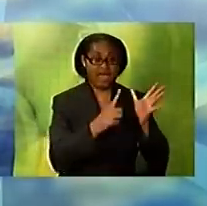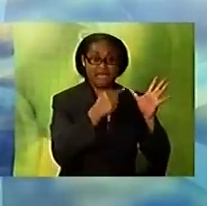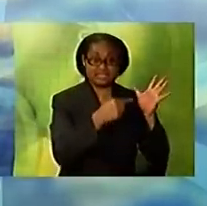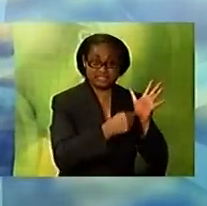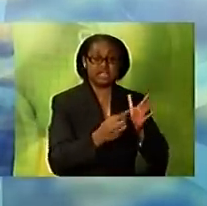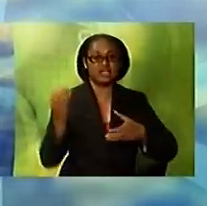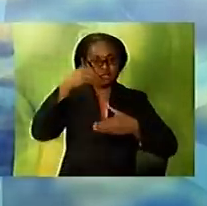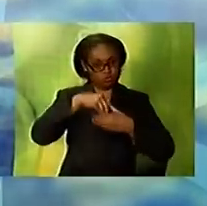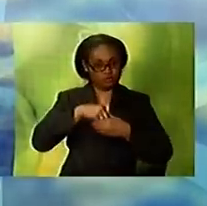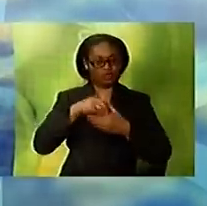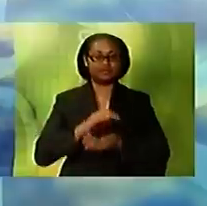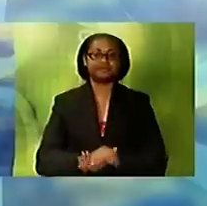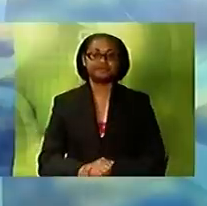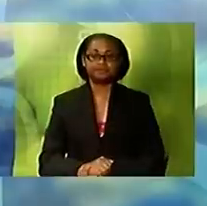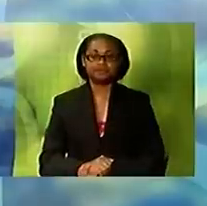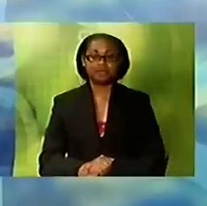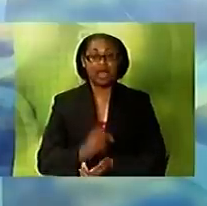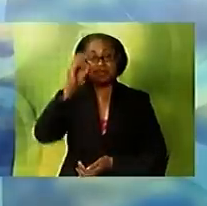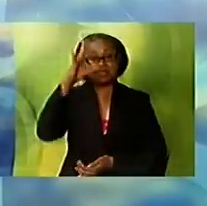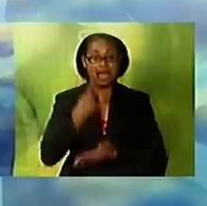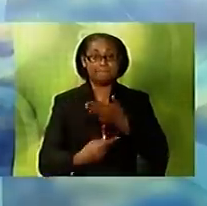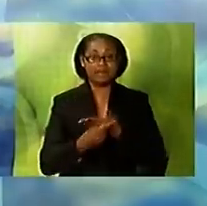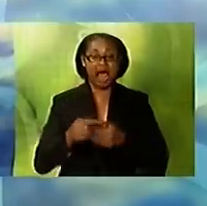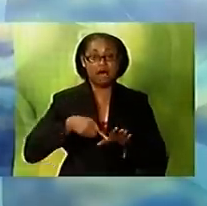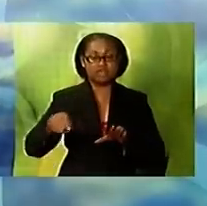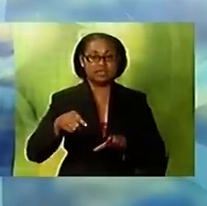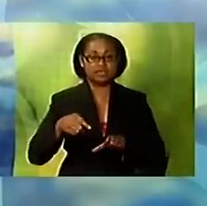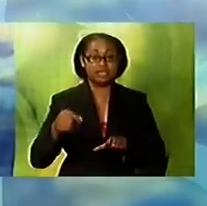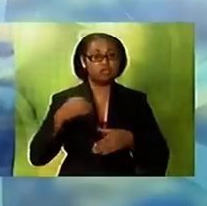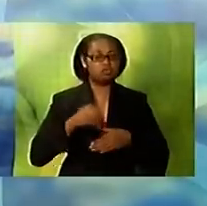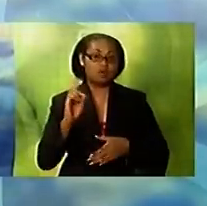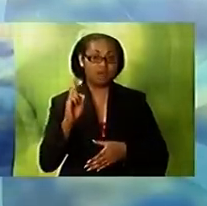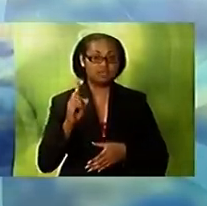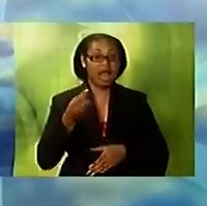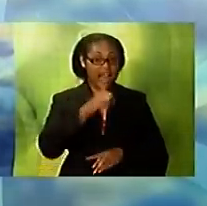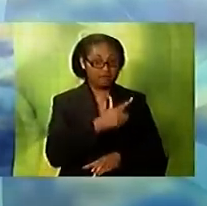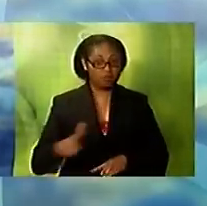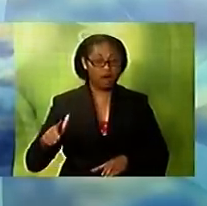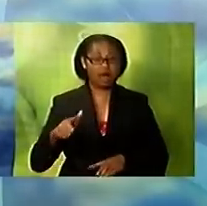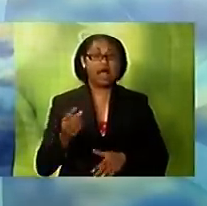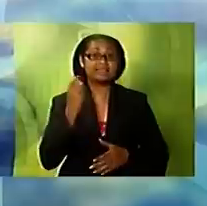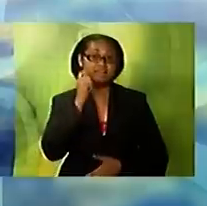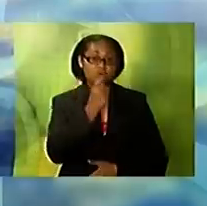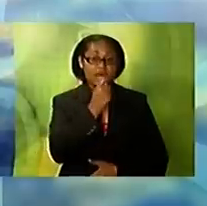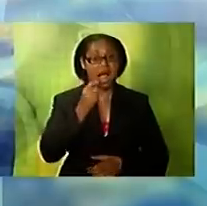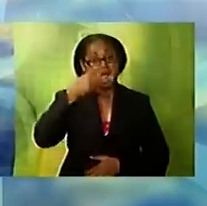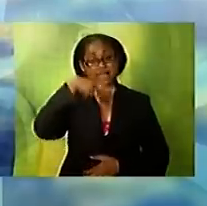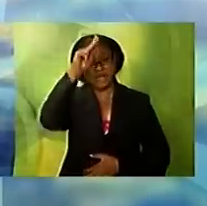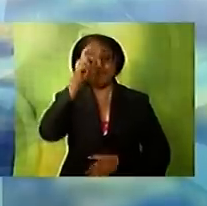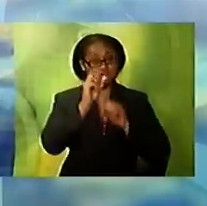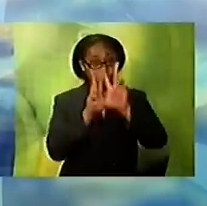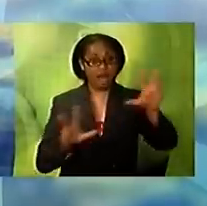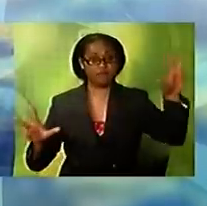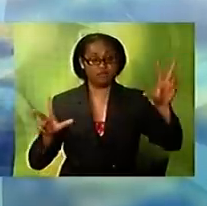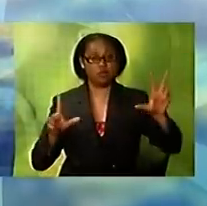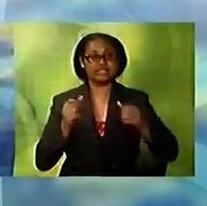taxi fares are VAT inclusive. Taxis operating from outside Viti level in areas such as Ovalau, Tabiuni, Kandavu and Wanu level